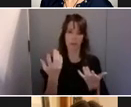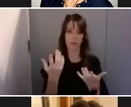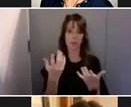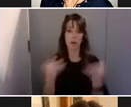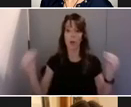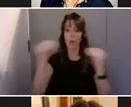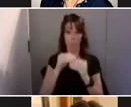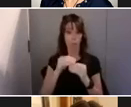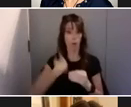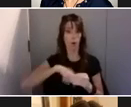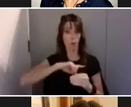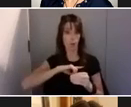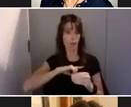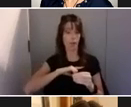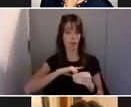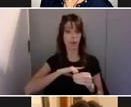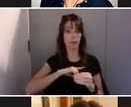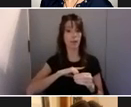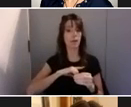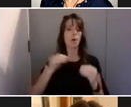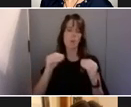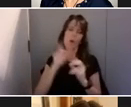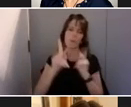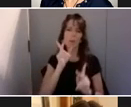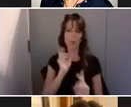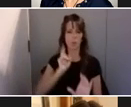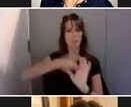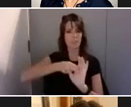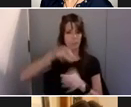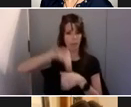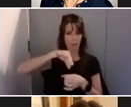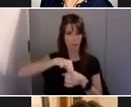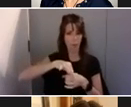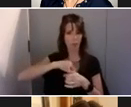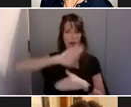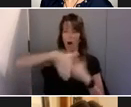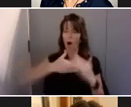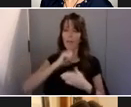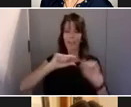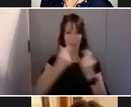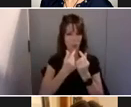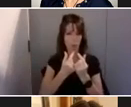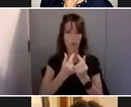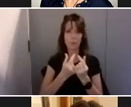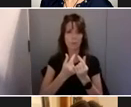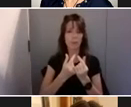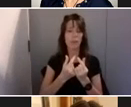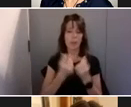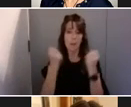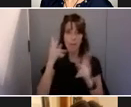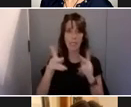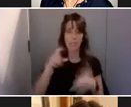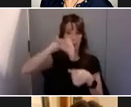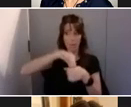that we have voter participation and people of all age groups voting in high numbers, then we